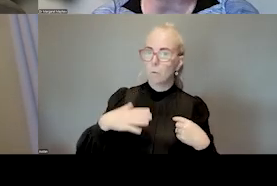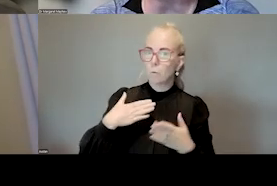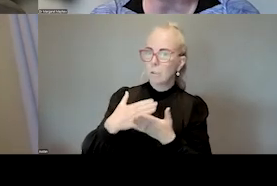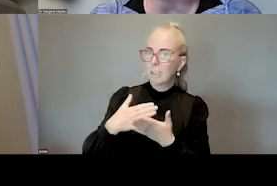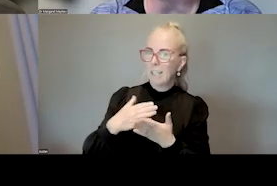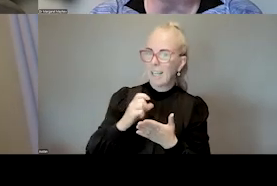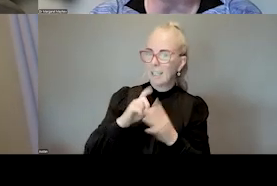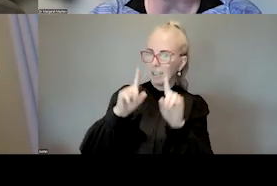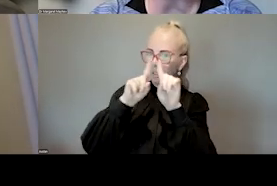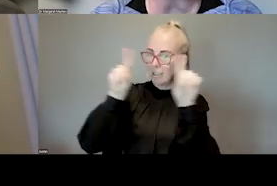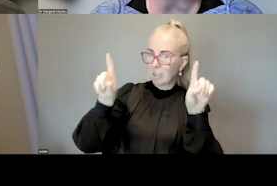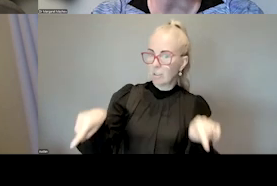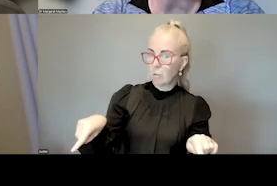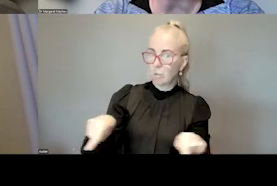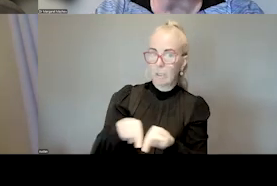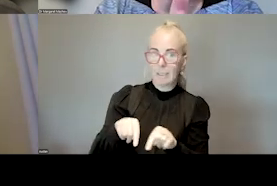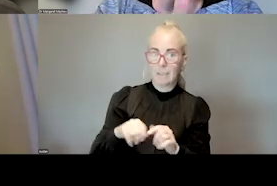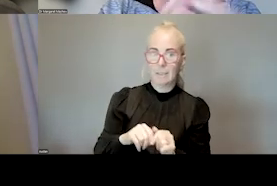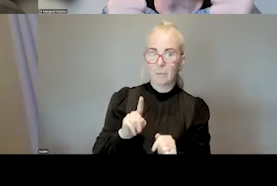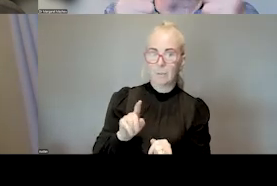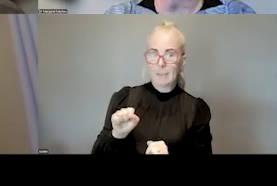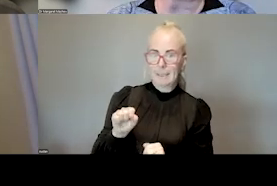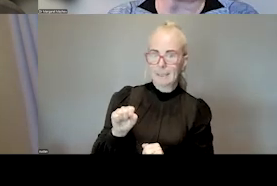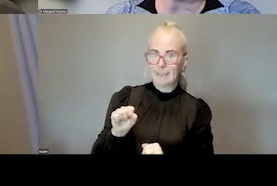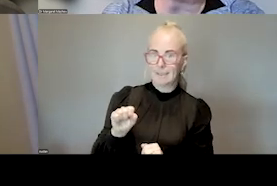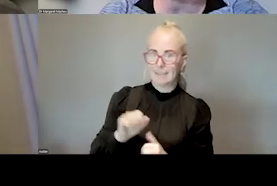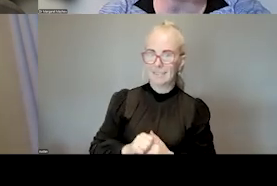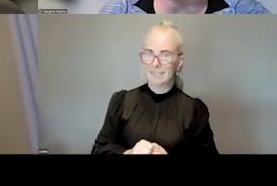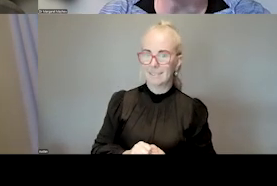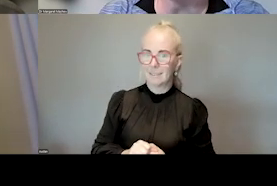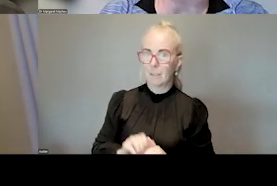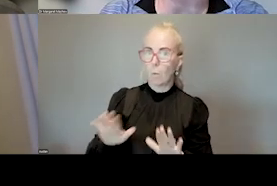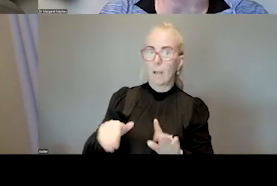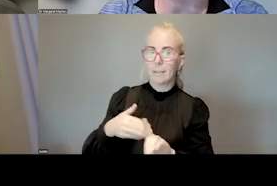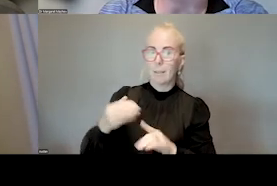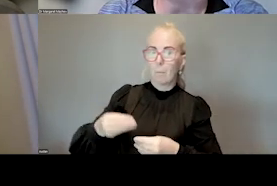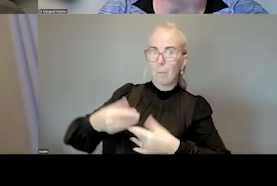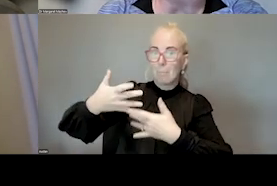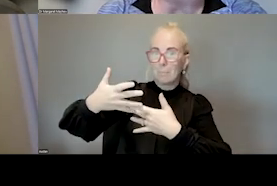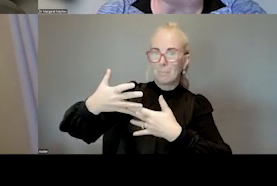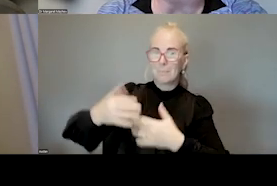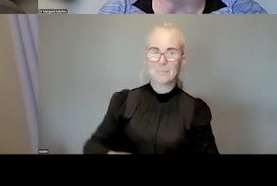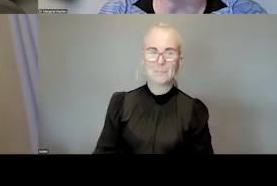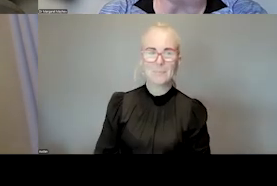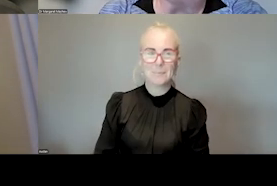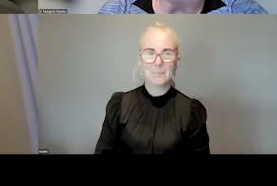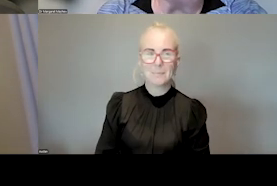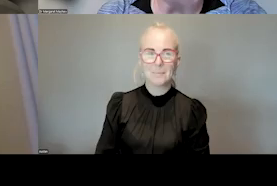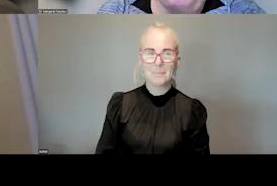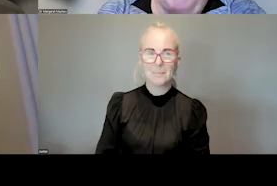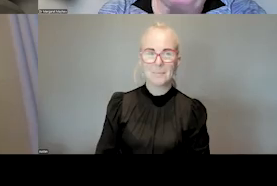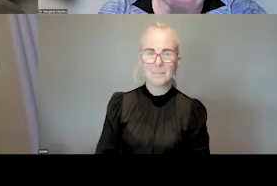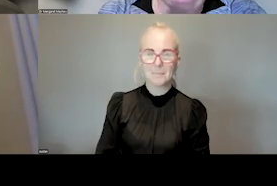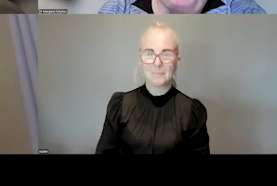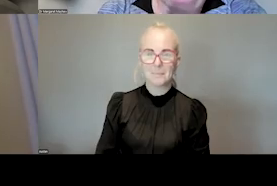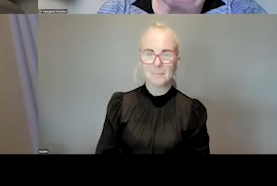have logged in, you will be Wait, greeted. yep, Oh, great. yep. Let's wait till it pops up. Oh, Fabulous. So, both seeing it.